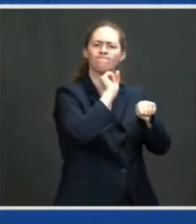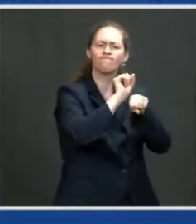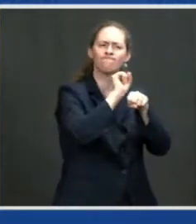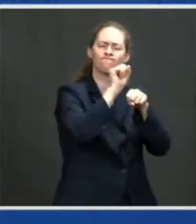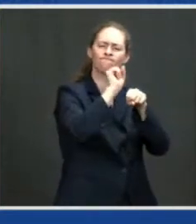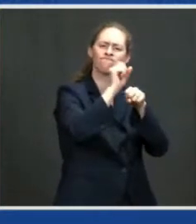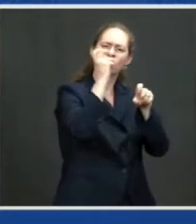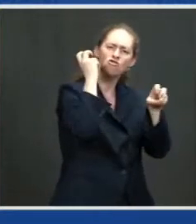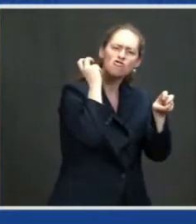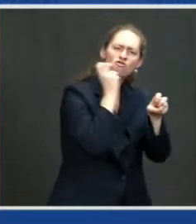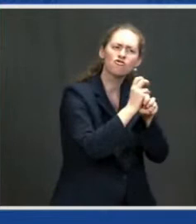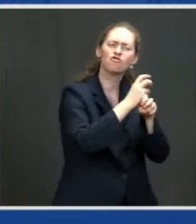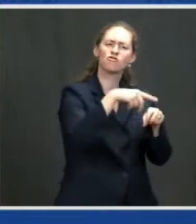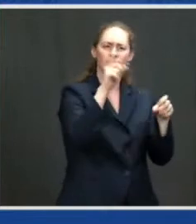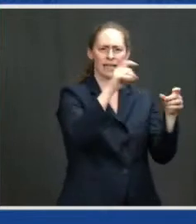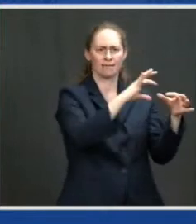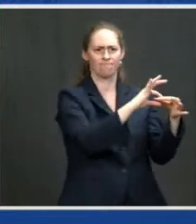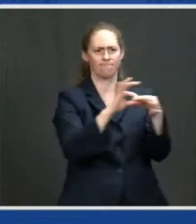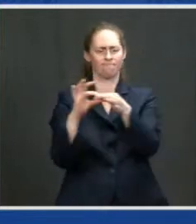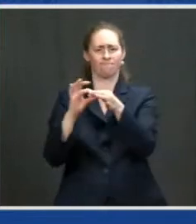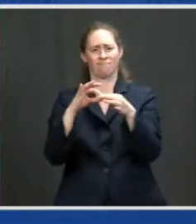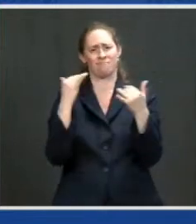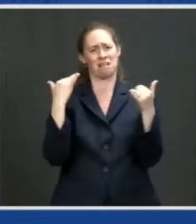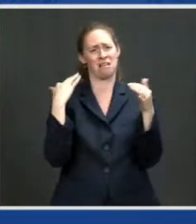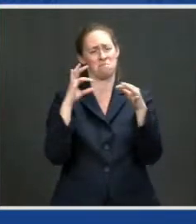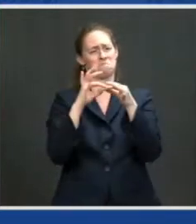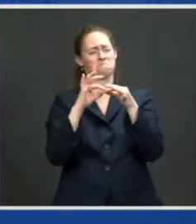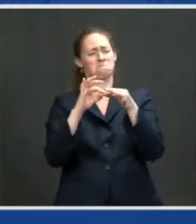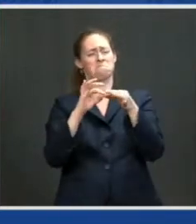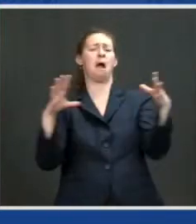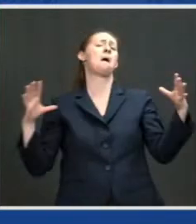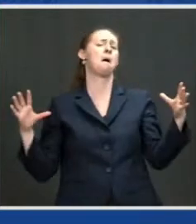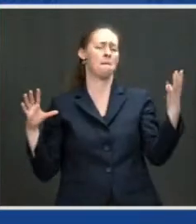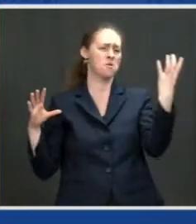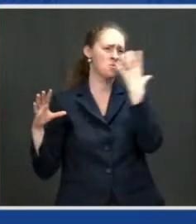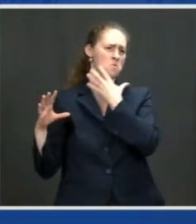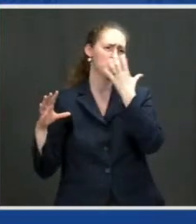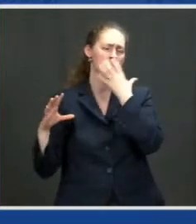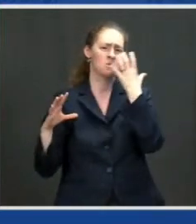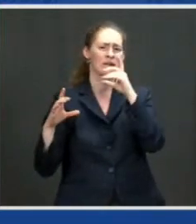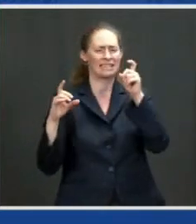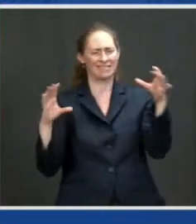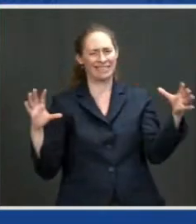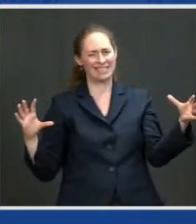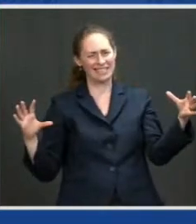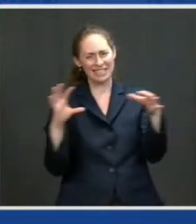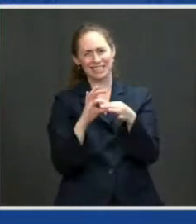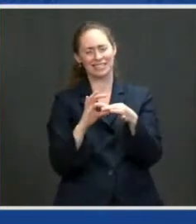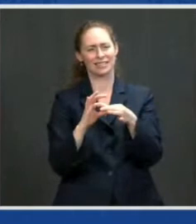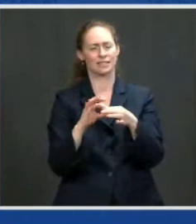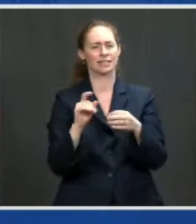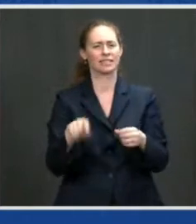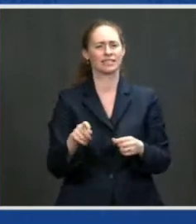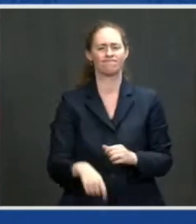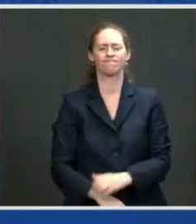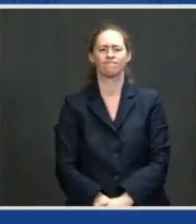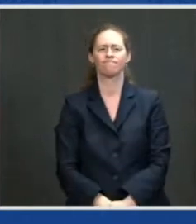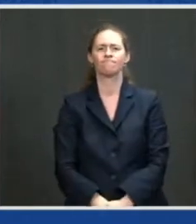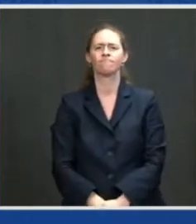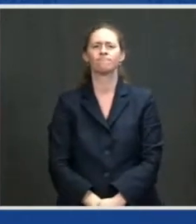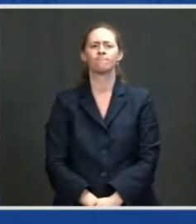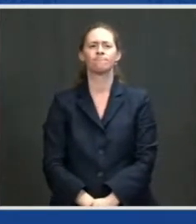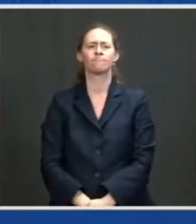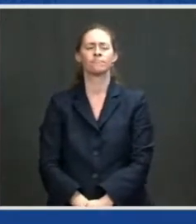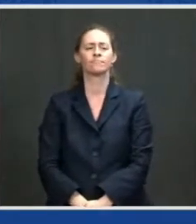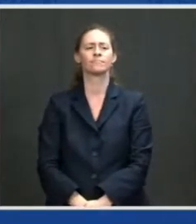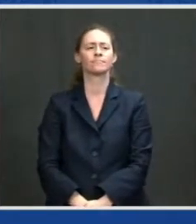The connection has been severed. You all remember, it used to be the case in this country, when you were part of generating success of a company, you